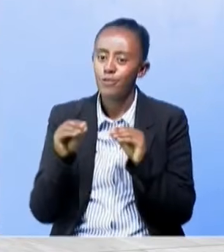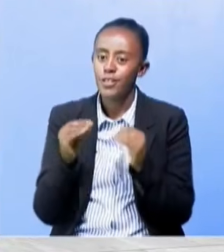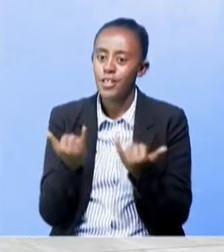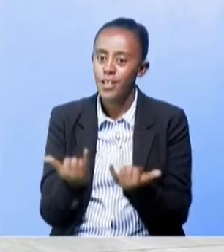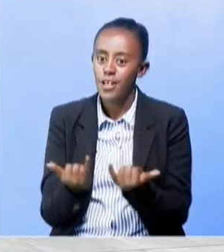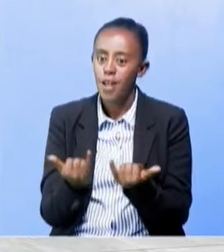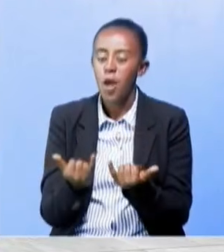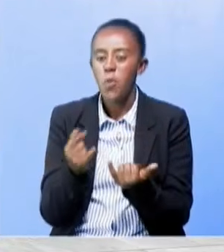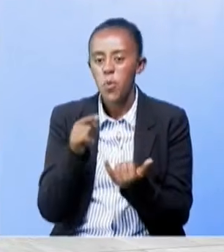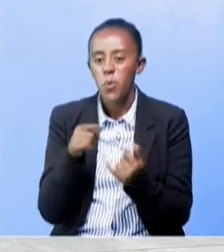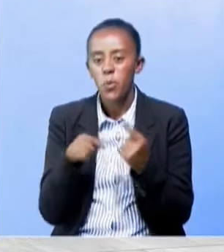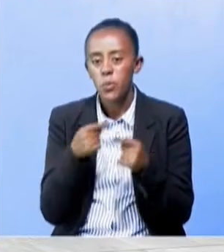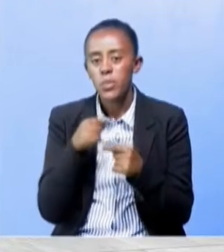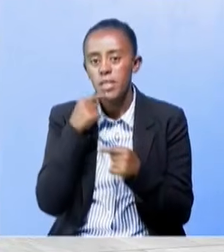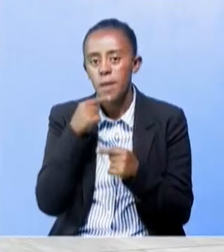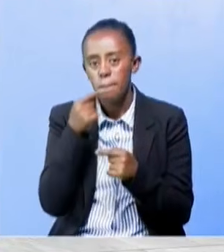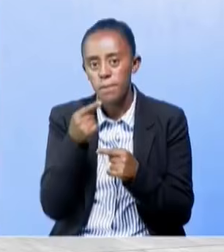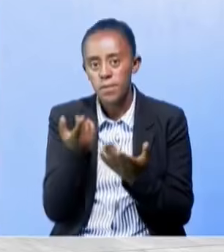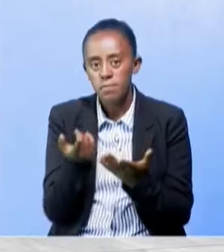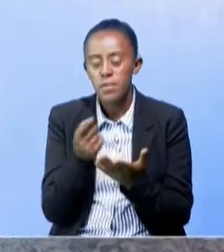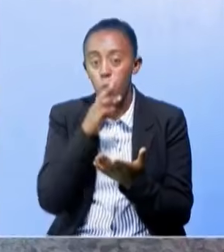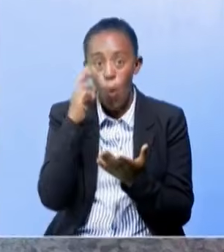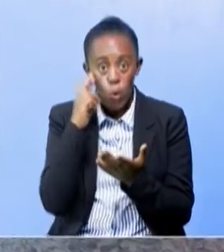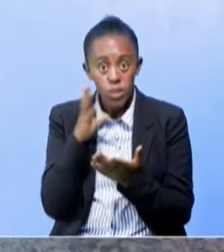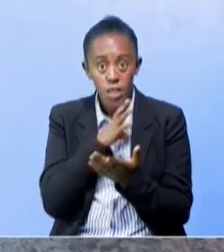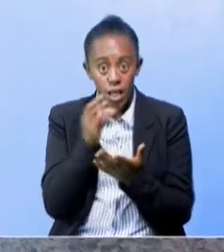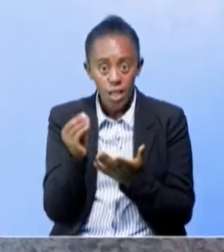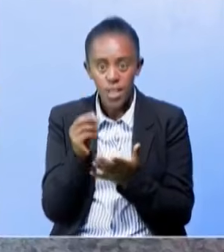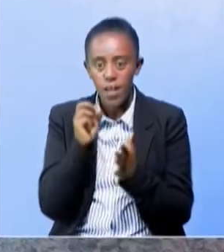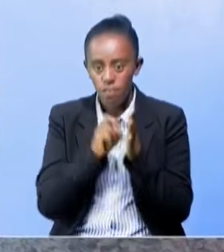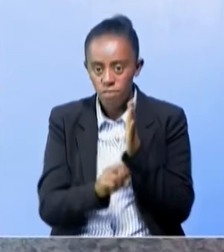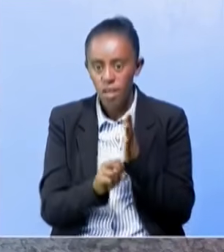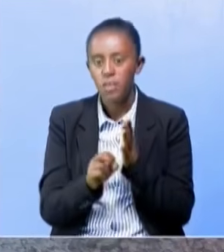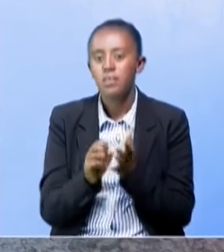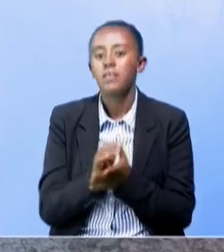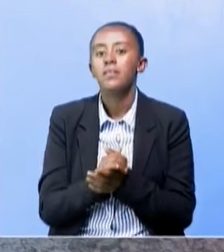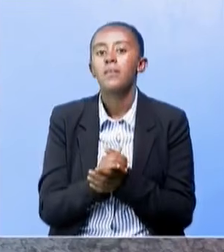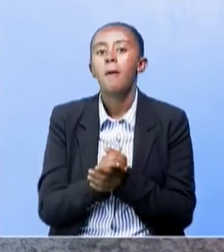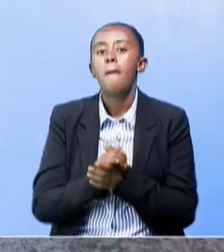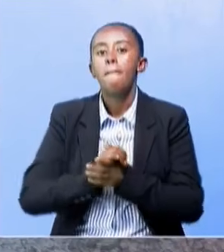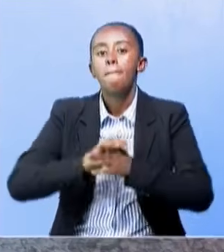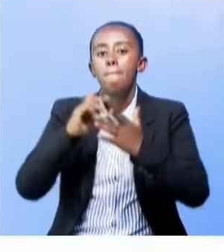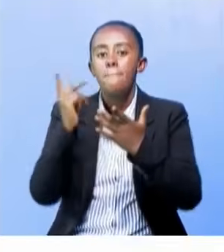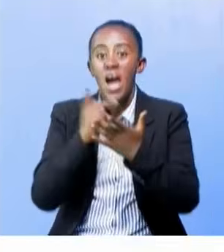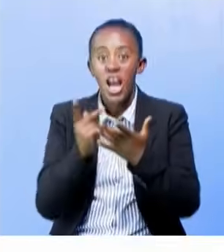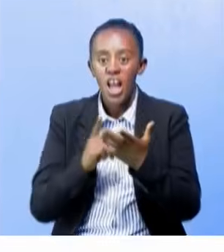going to say something about cause and effect paragraph.